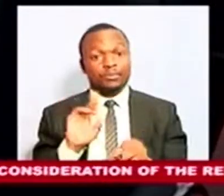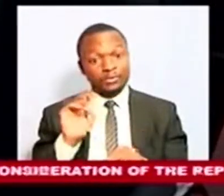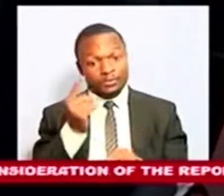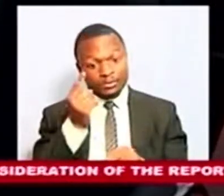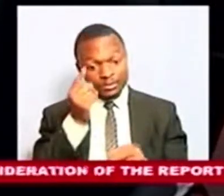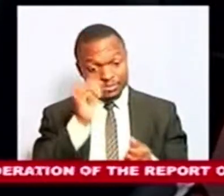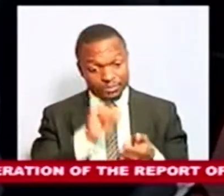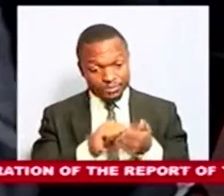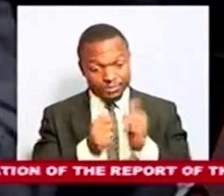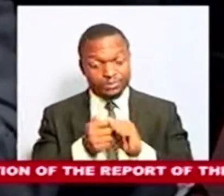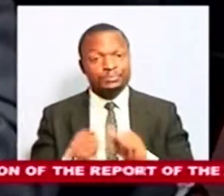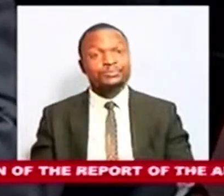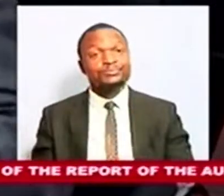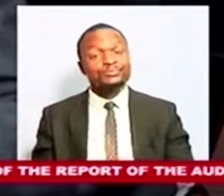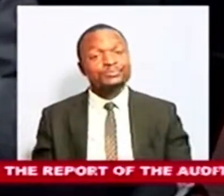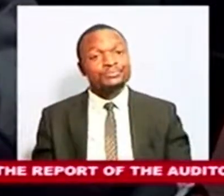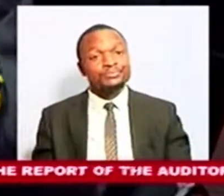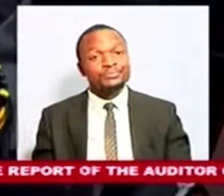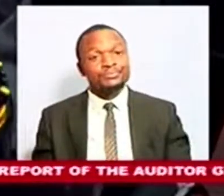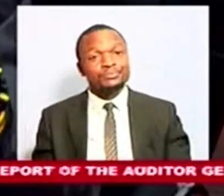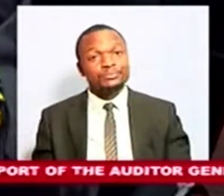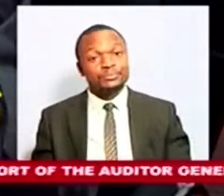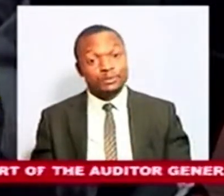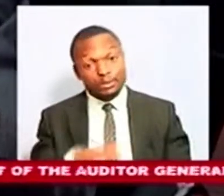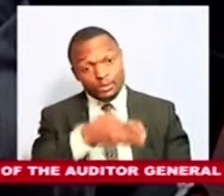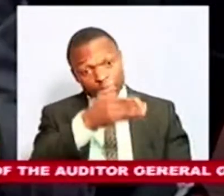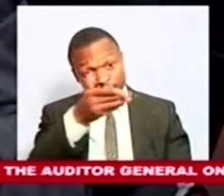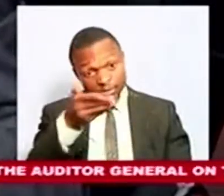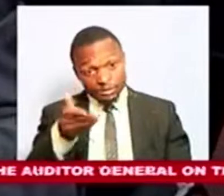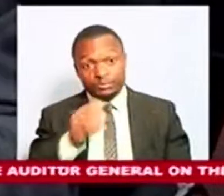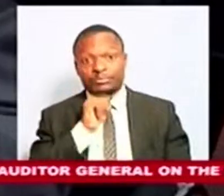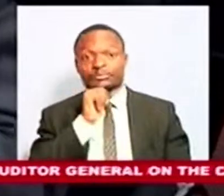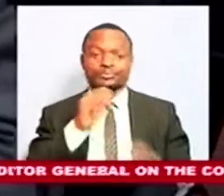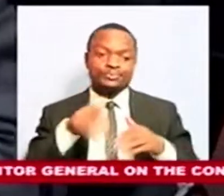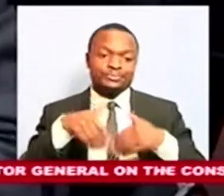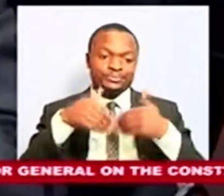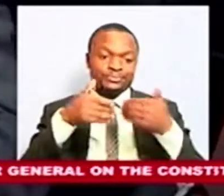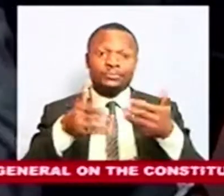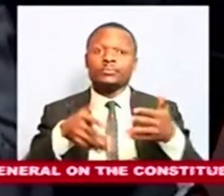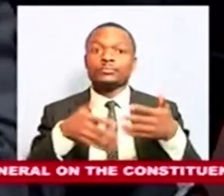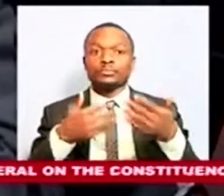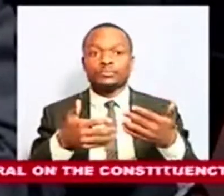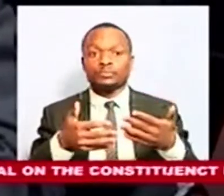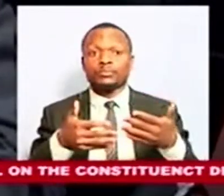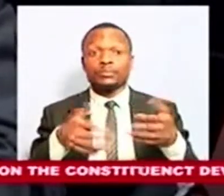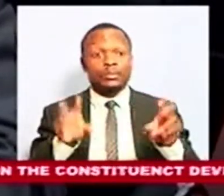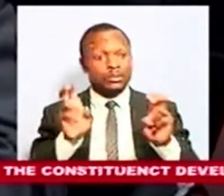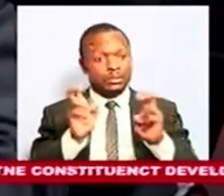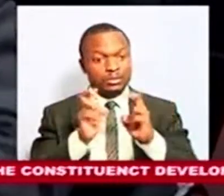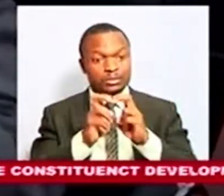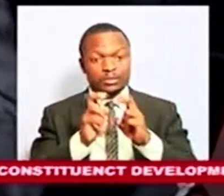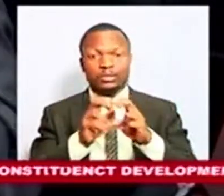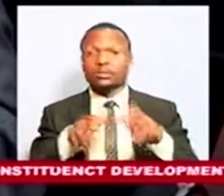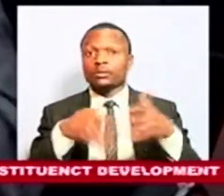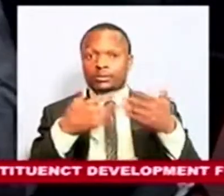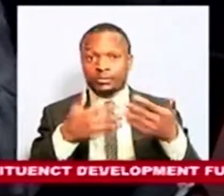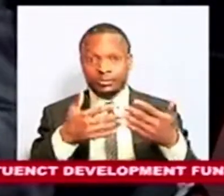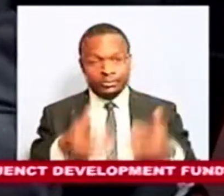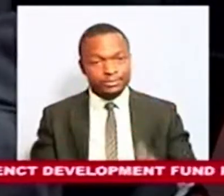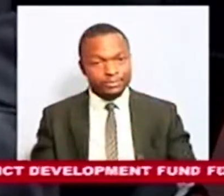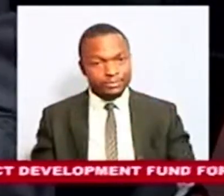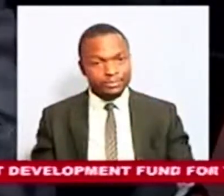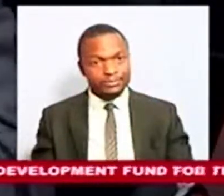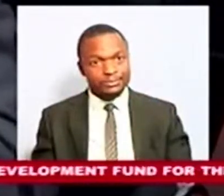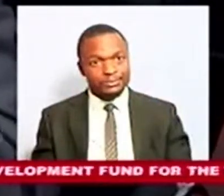query, where you did not provide the documentation, the contract document, and